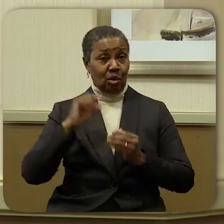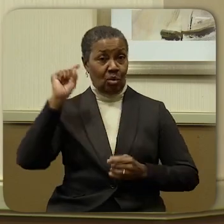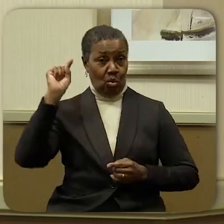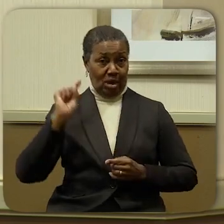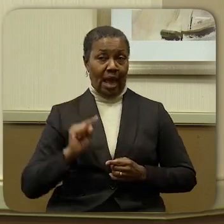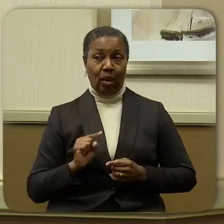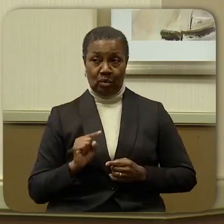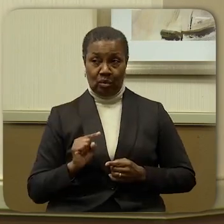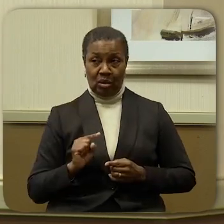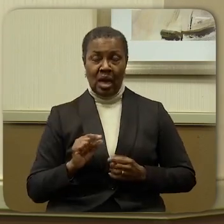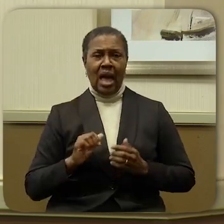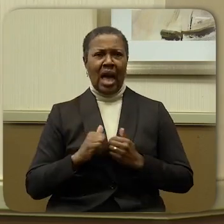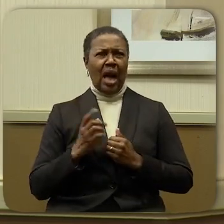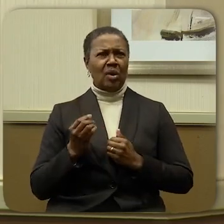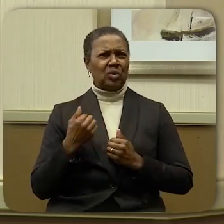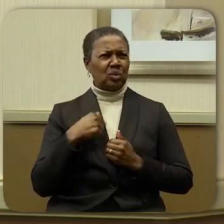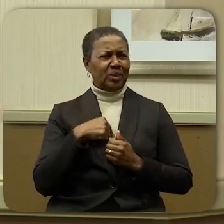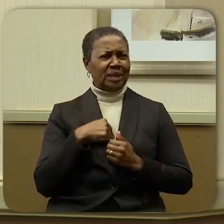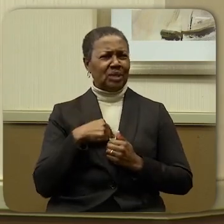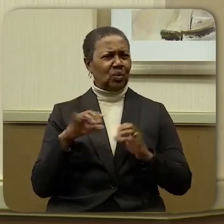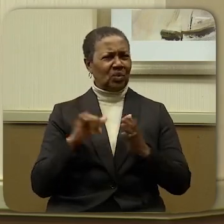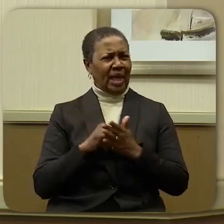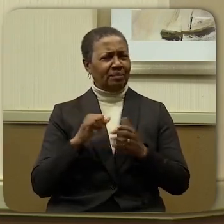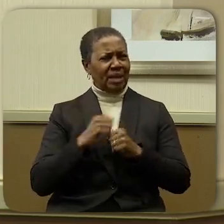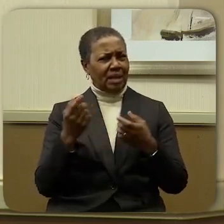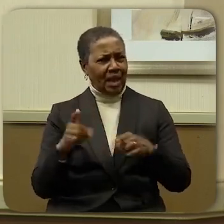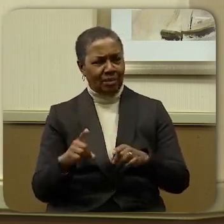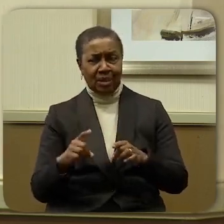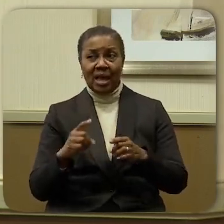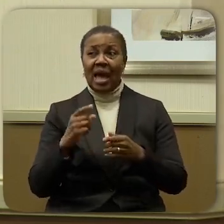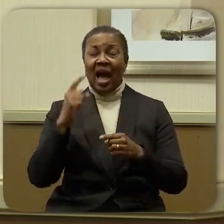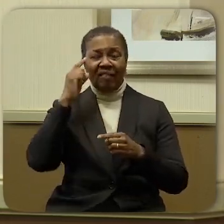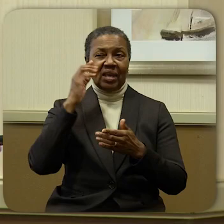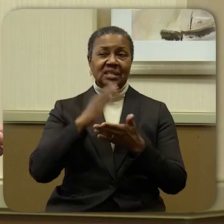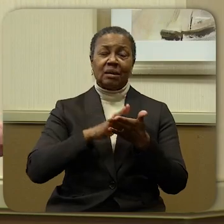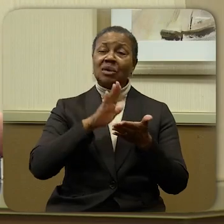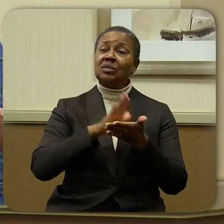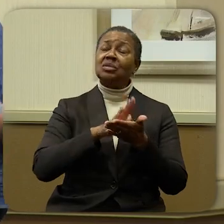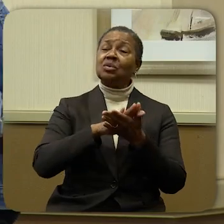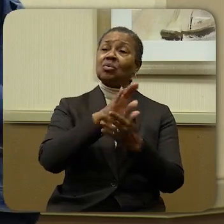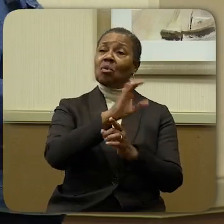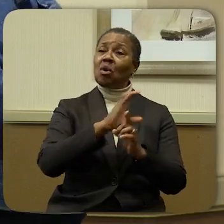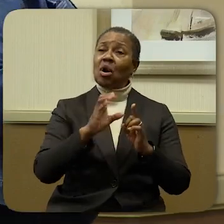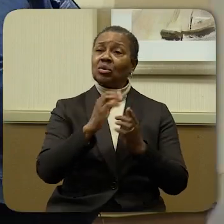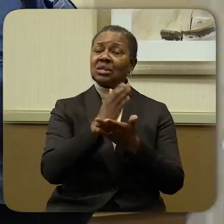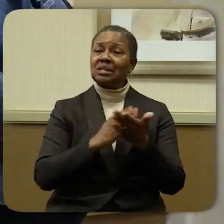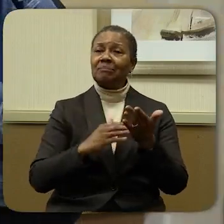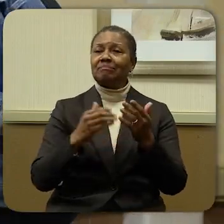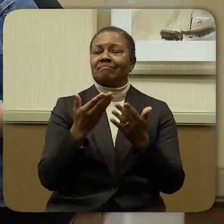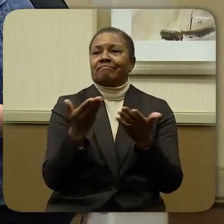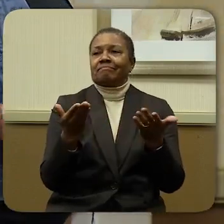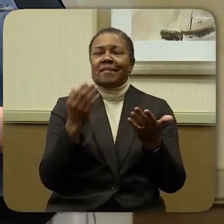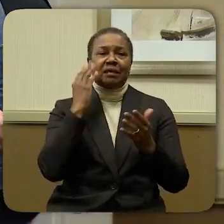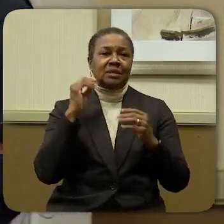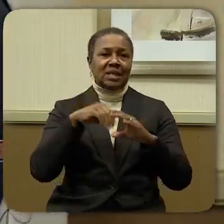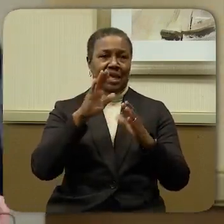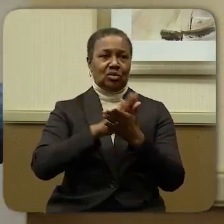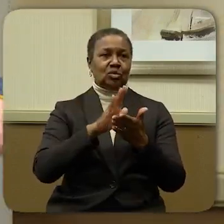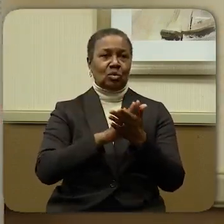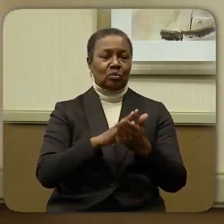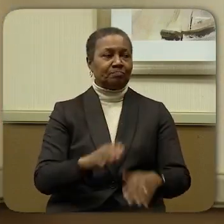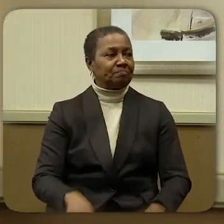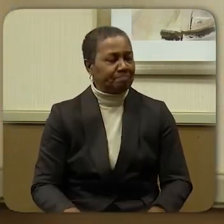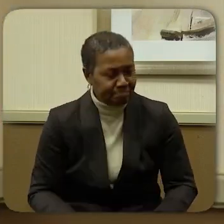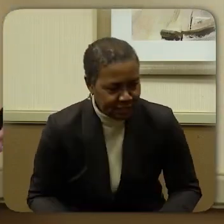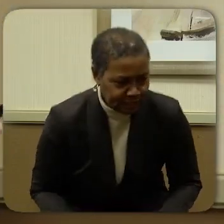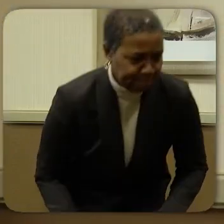down. And so how do we do that? And I think it's like some of the school culture and climate stuff. So, all right,